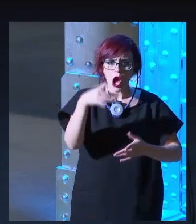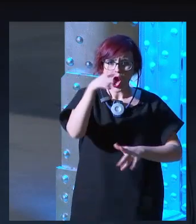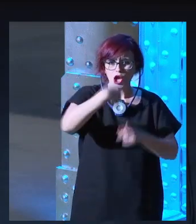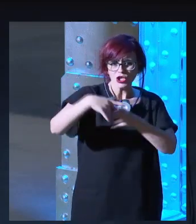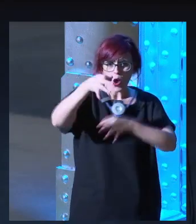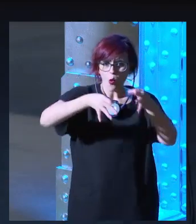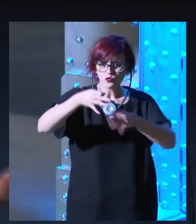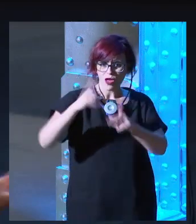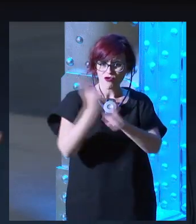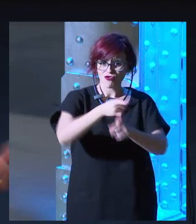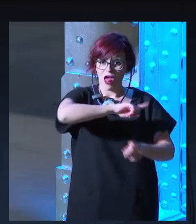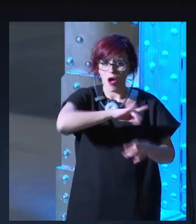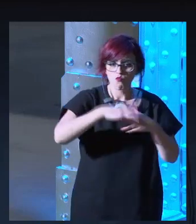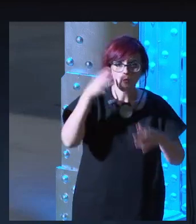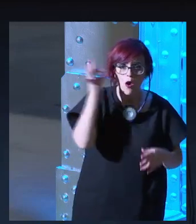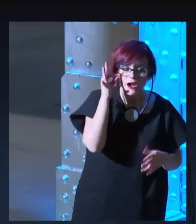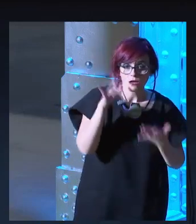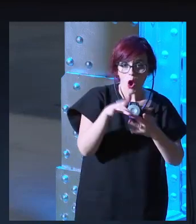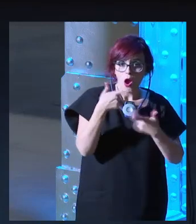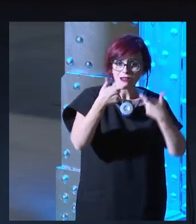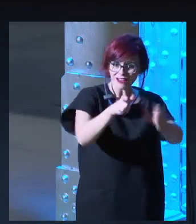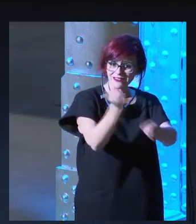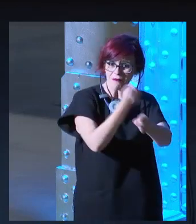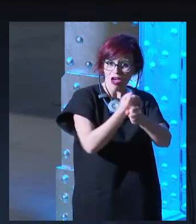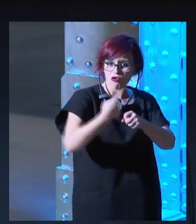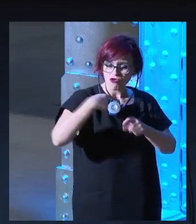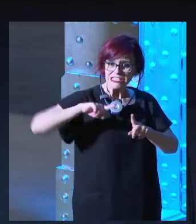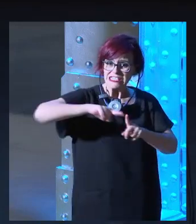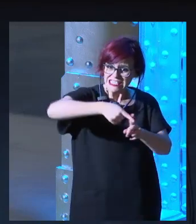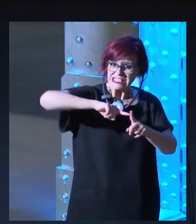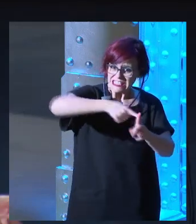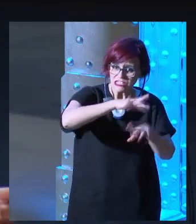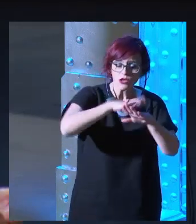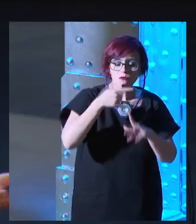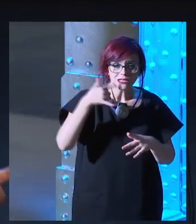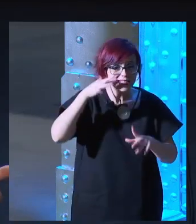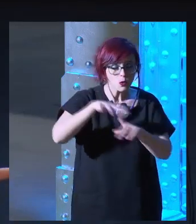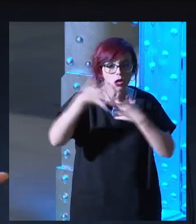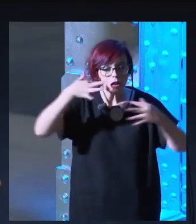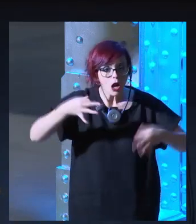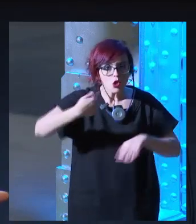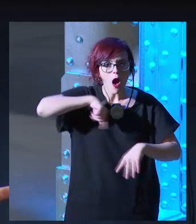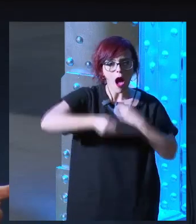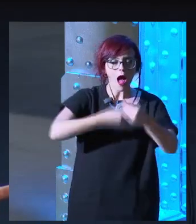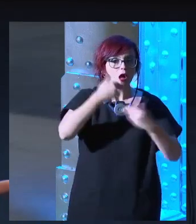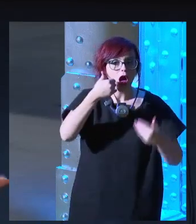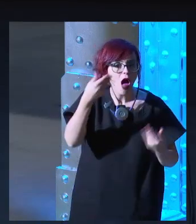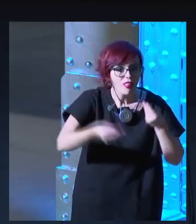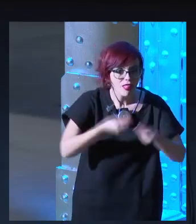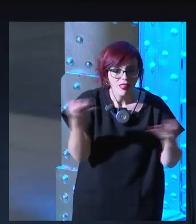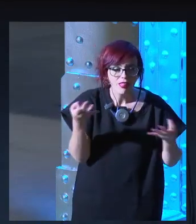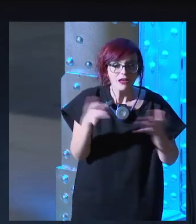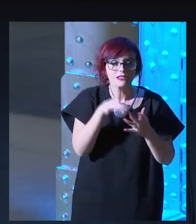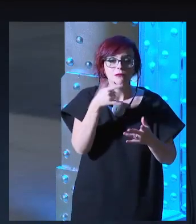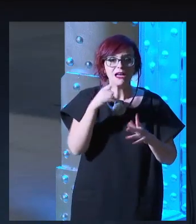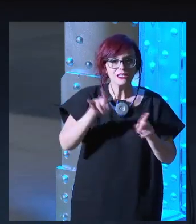as a working class woman, all of those things that are real, and think, right, I'm going to do something about this. I'm not just going to sit here being angry.